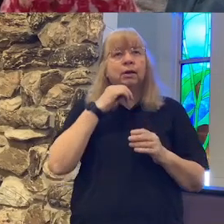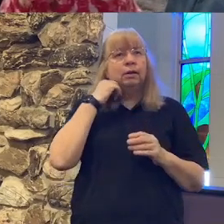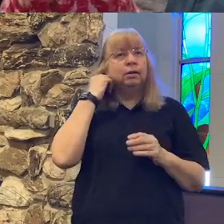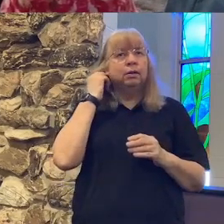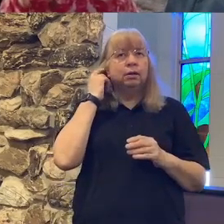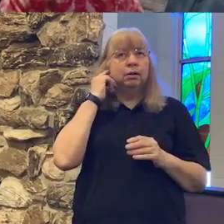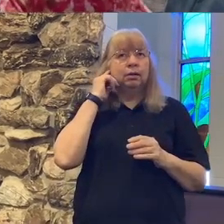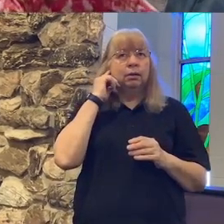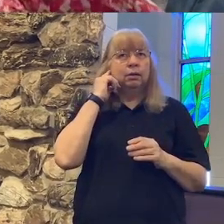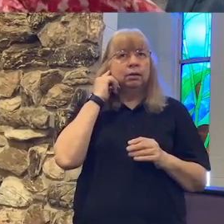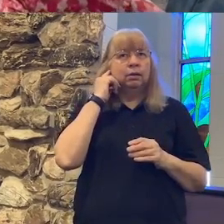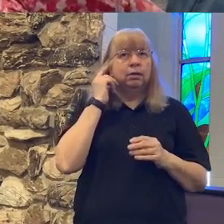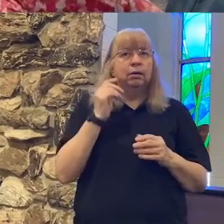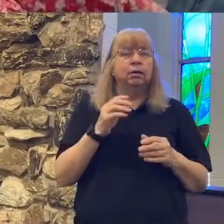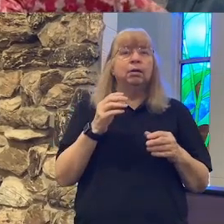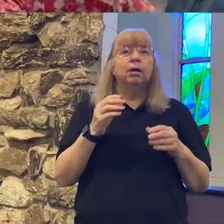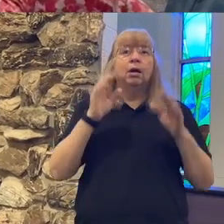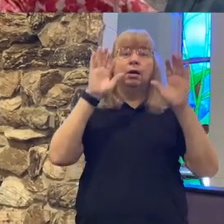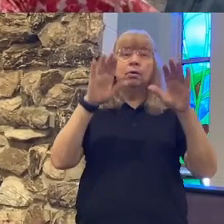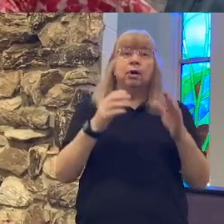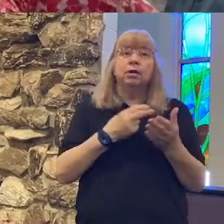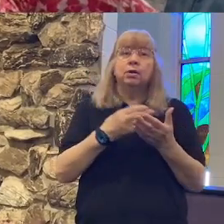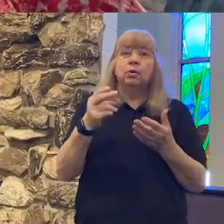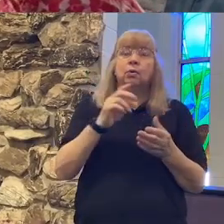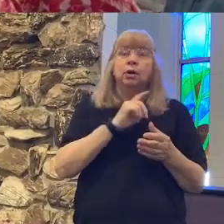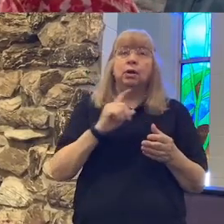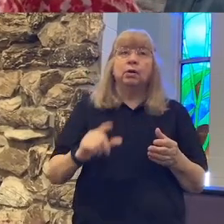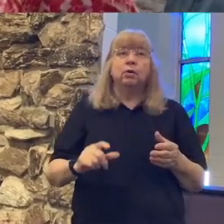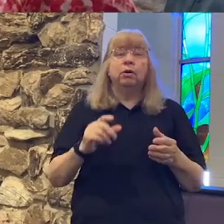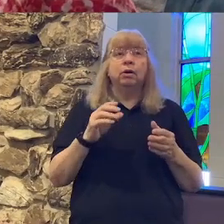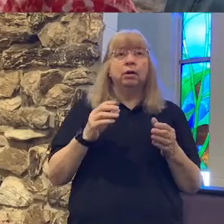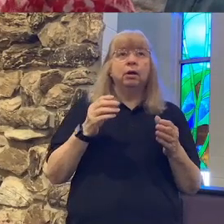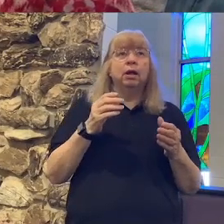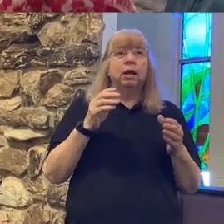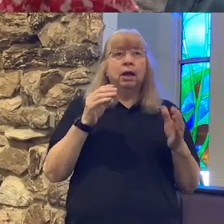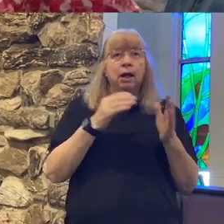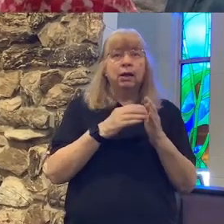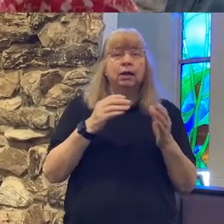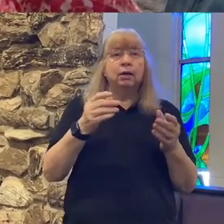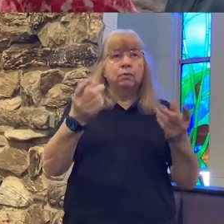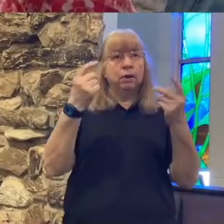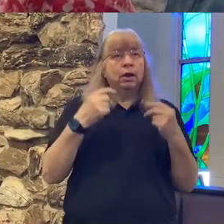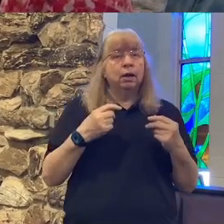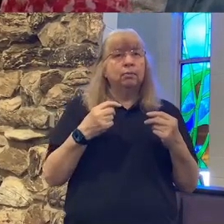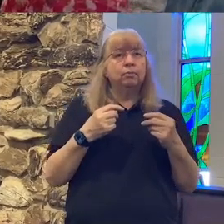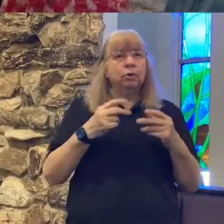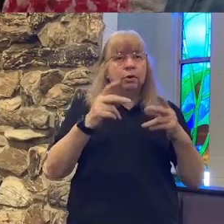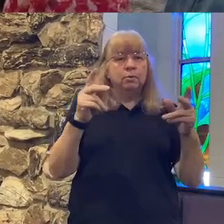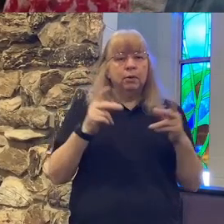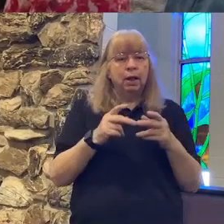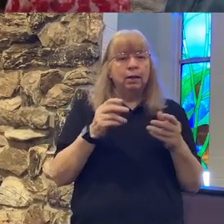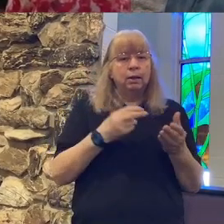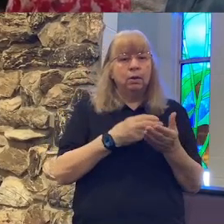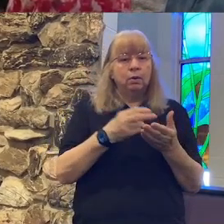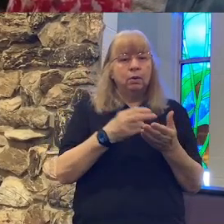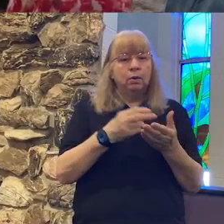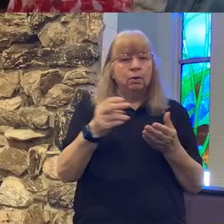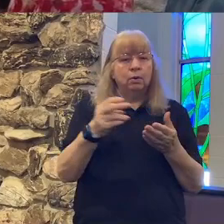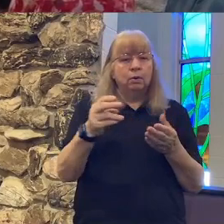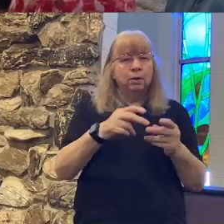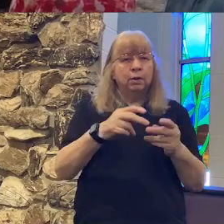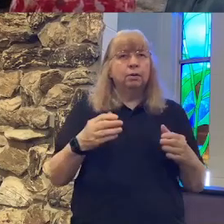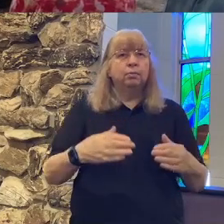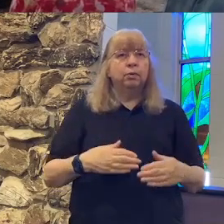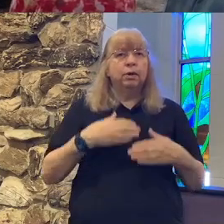Most gracious and holy Lord, today, once again, we come to this place we call a sanctuary to bring in your